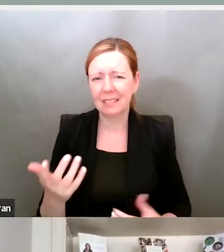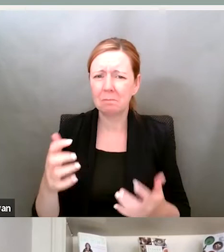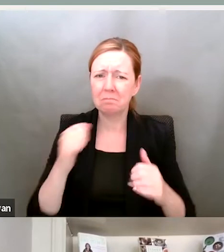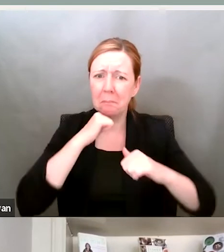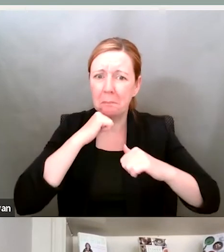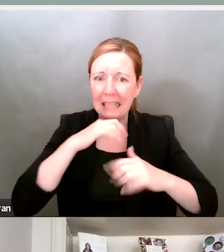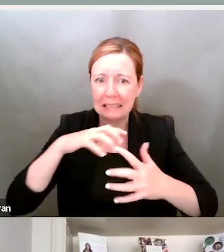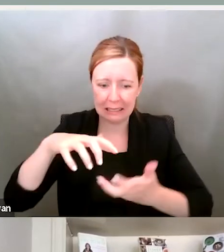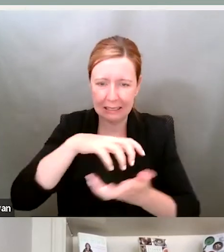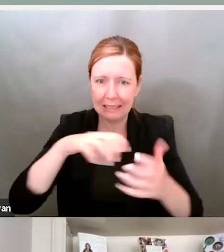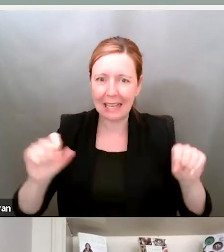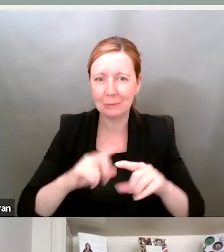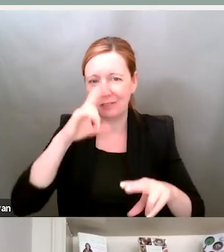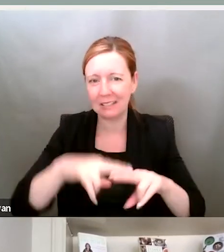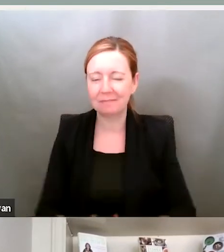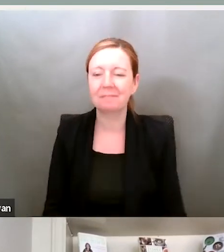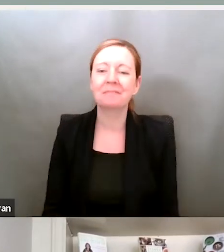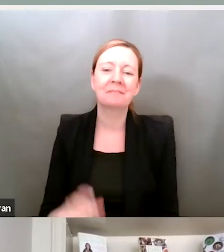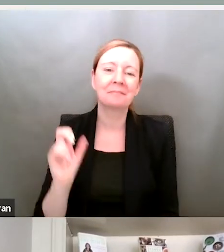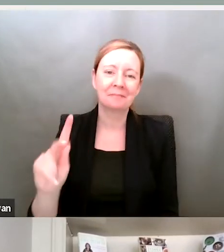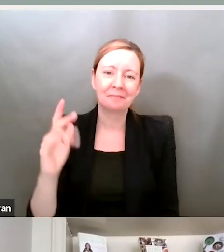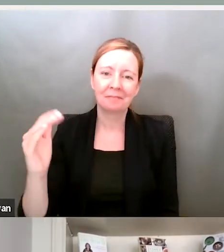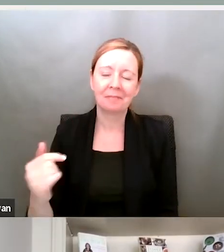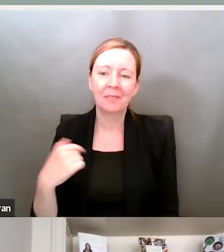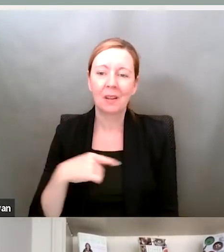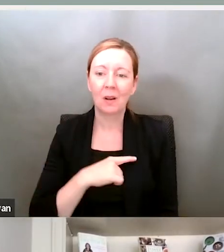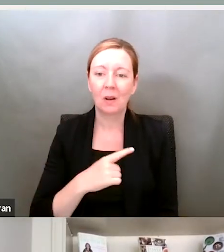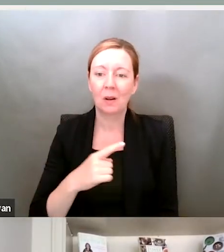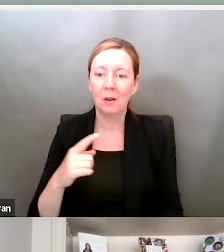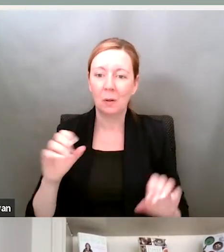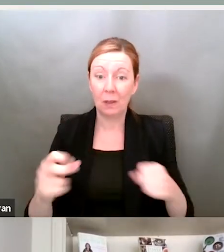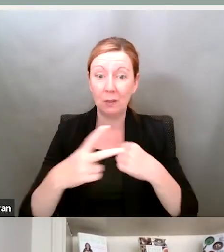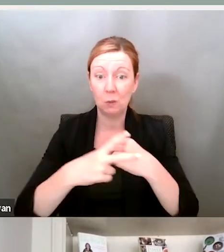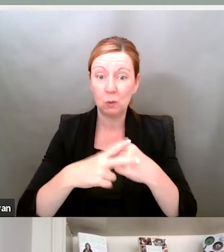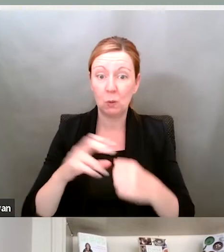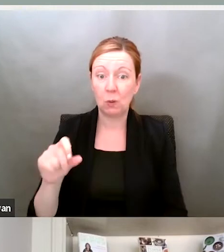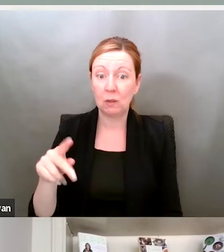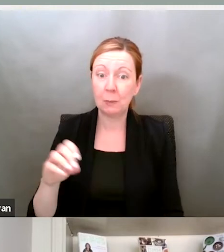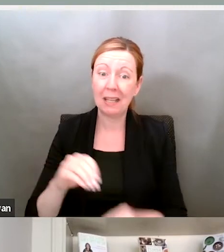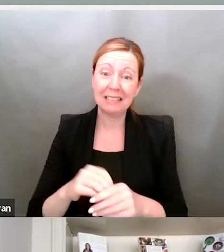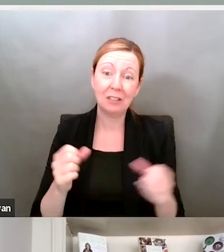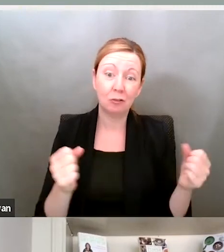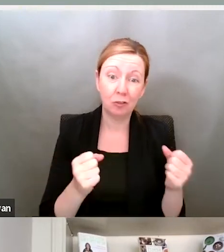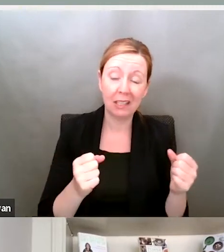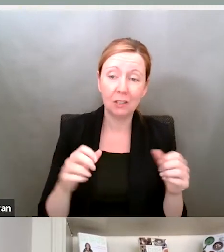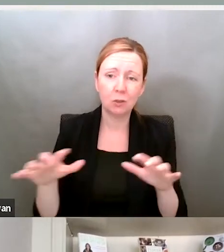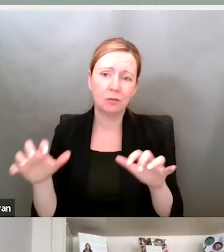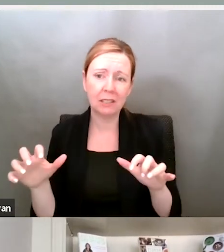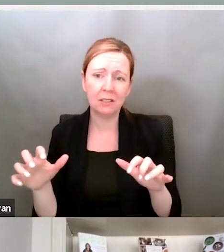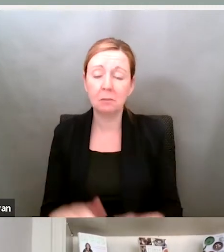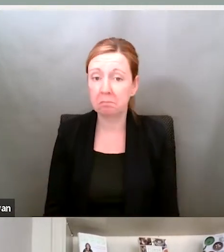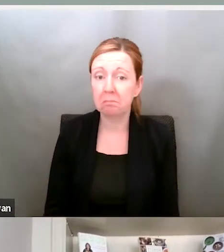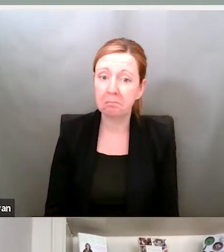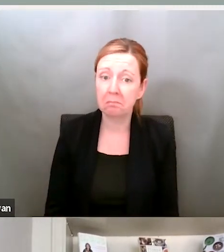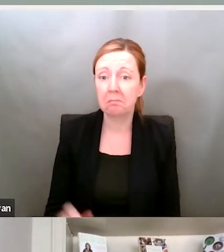but it's fun. Are we good to store spices in the fridge or freezer? You could. Yeah,